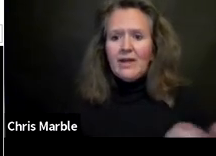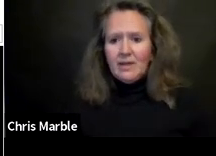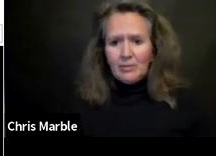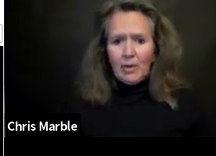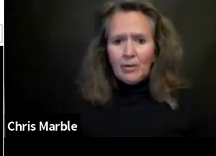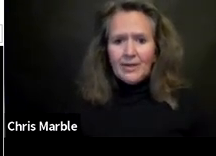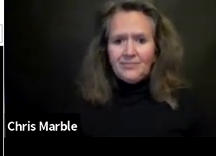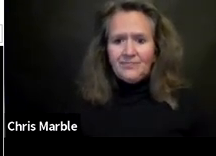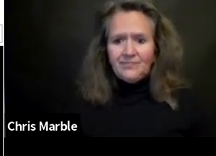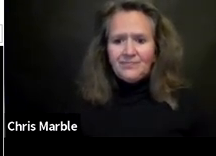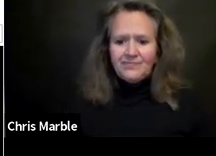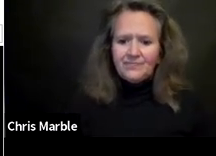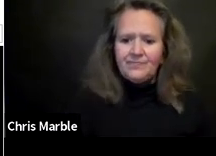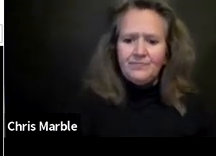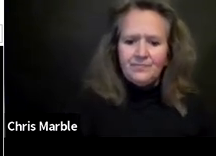just providing them remotely.